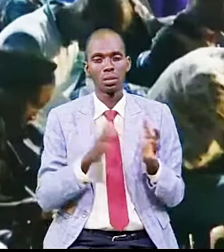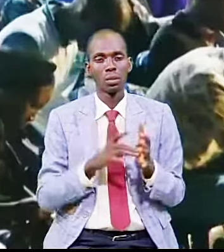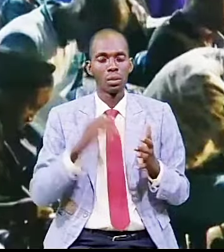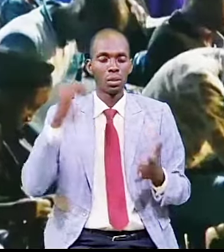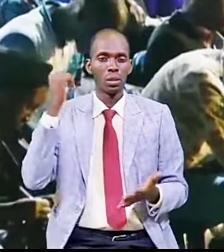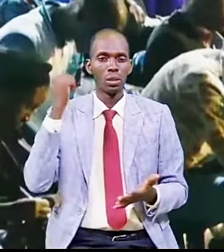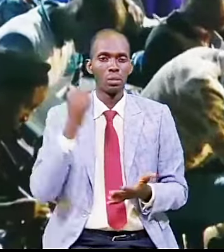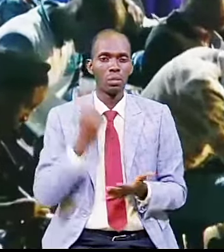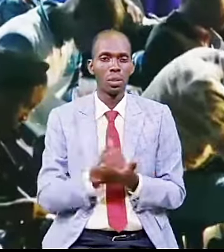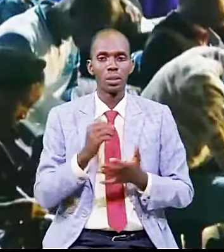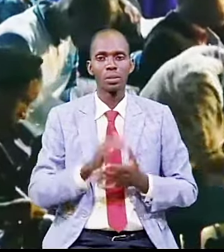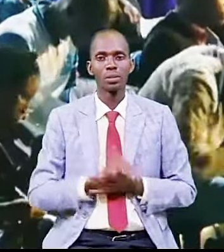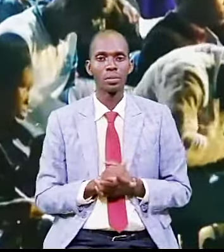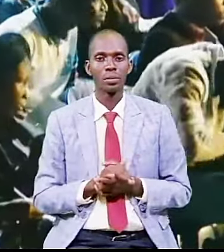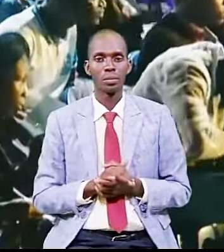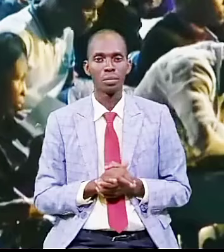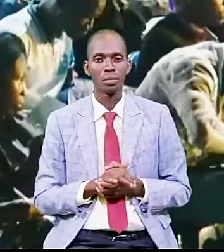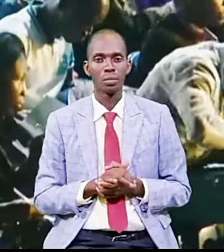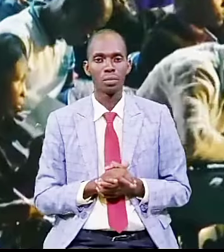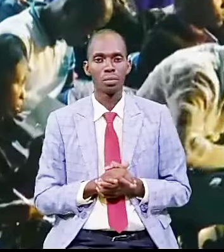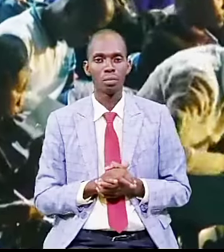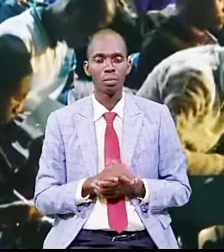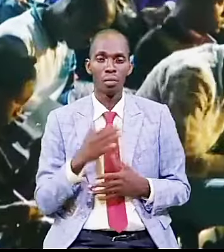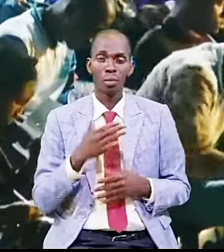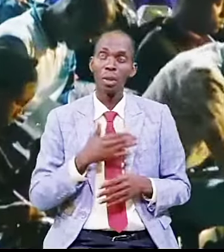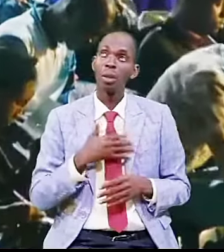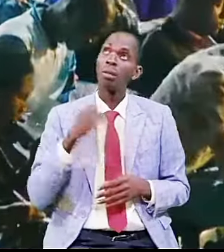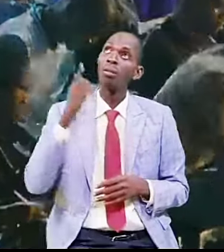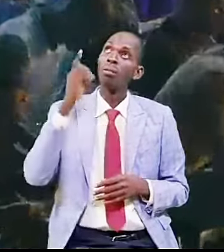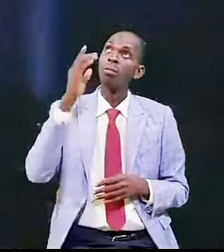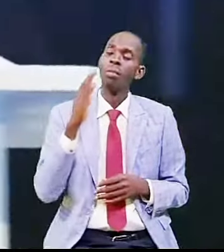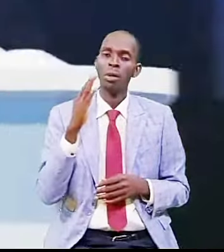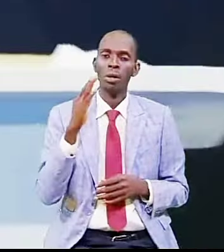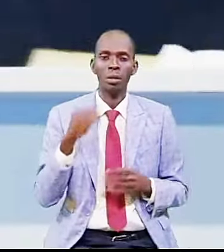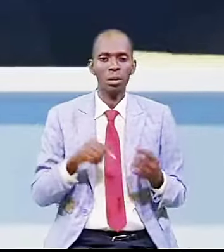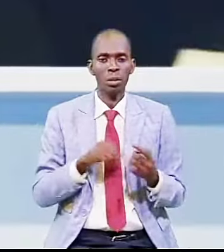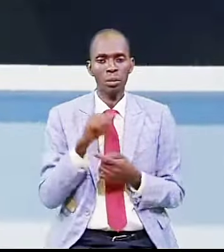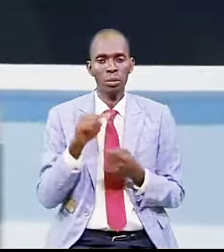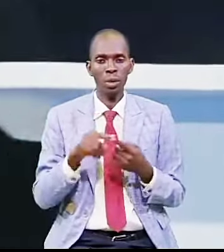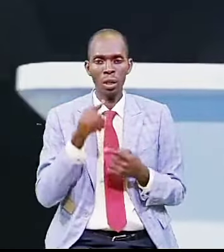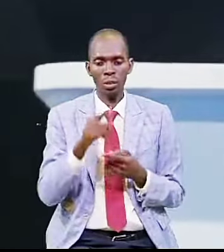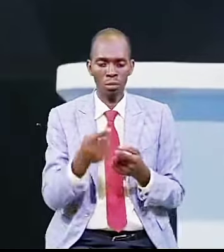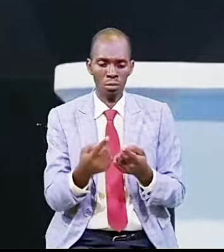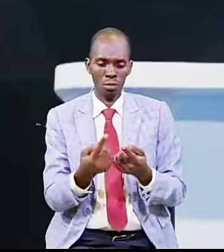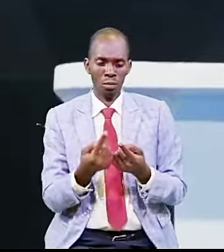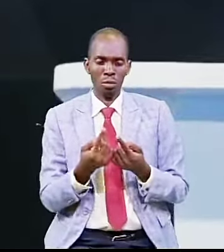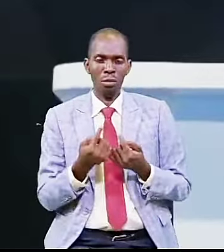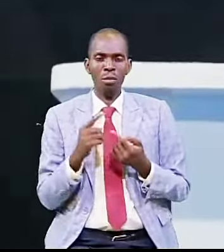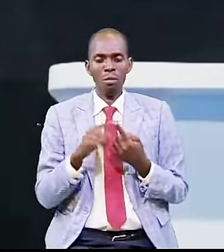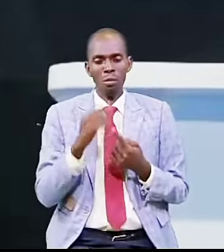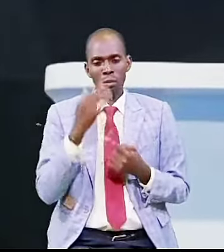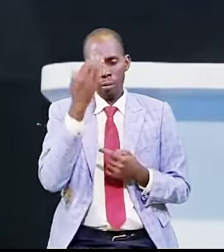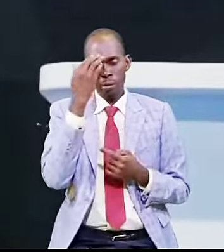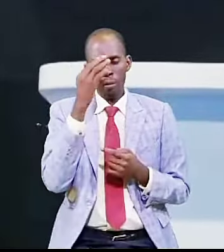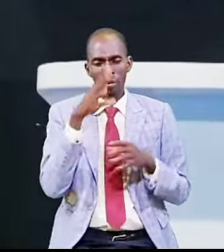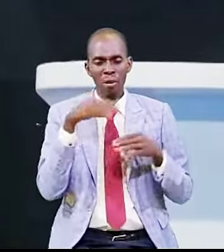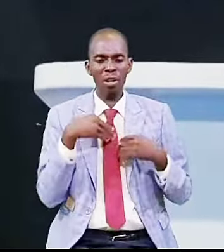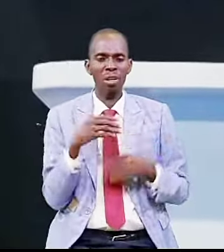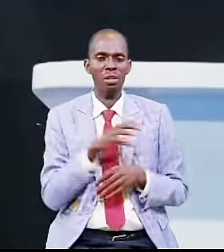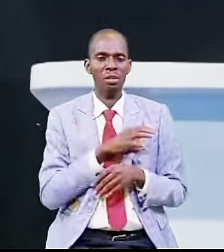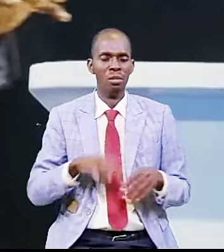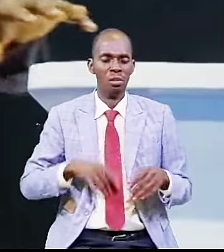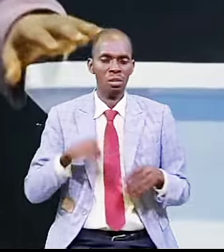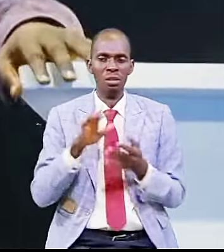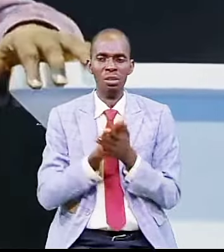Amen. My God, when you come to Christ, you become a child of